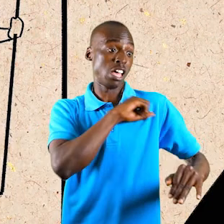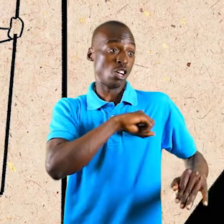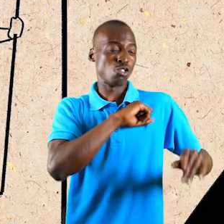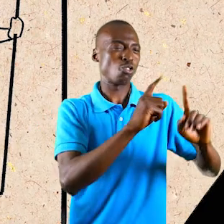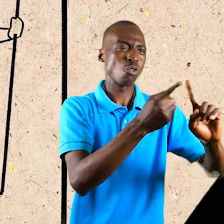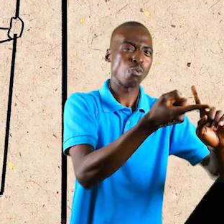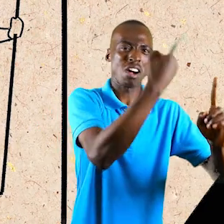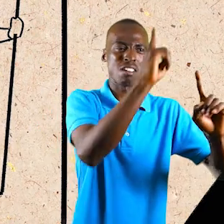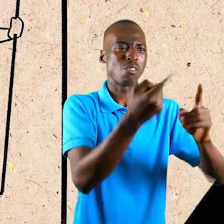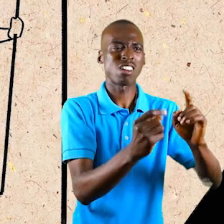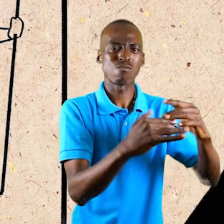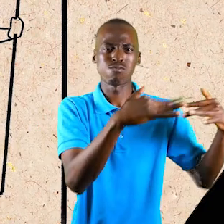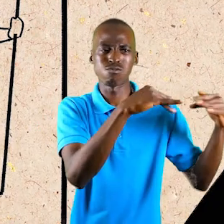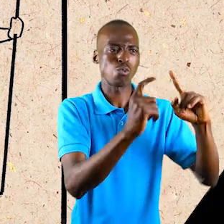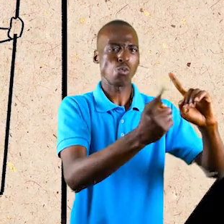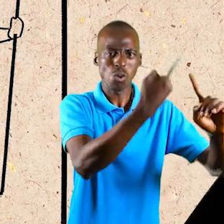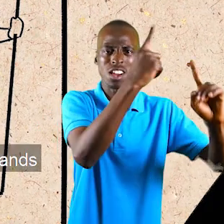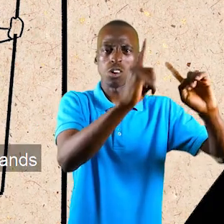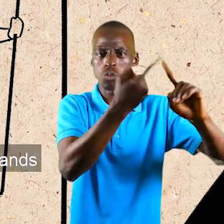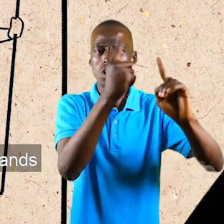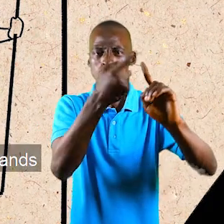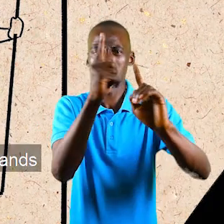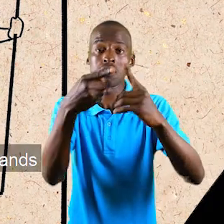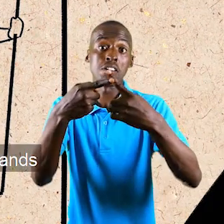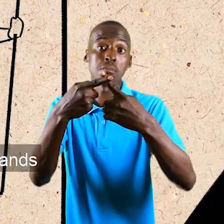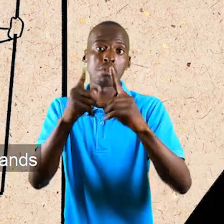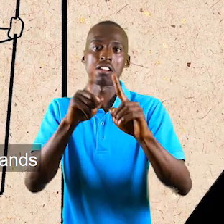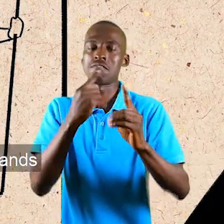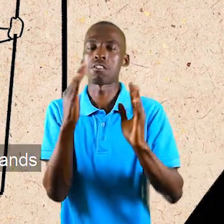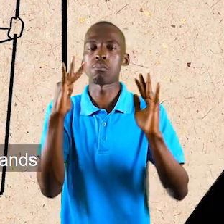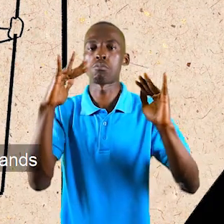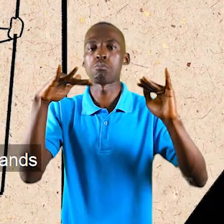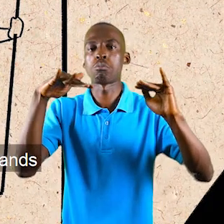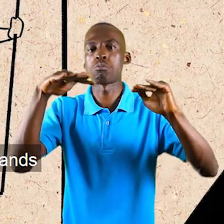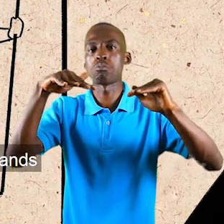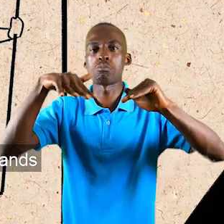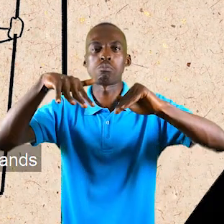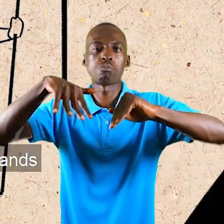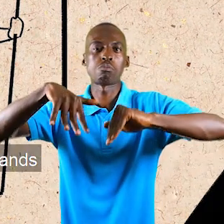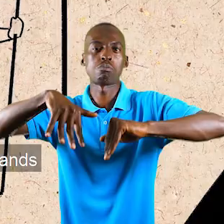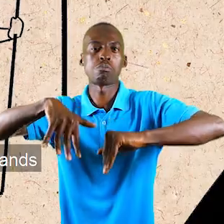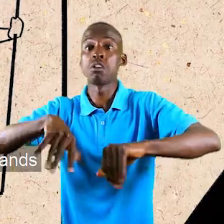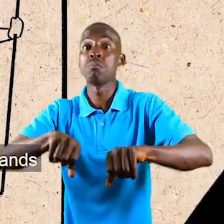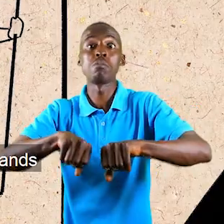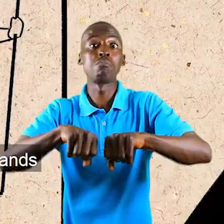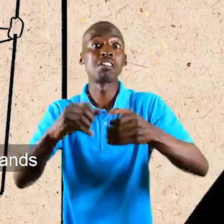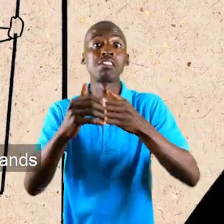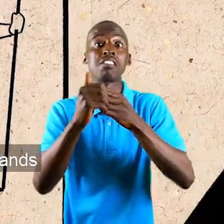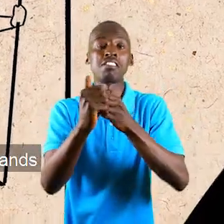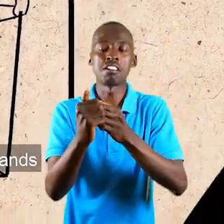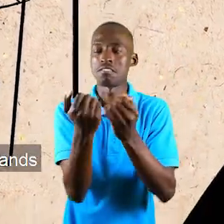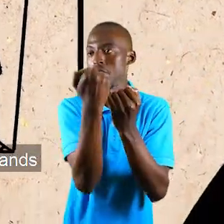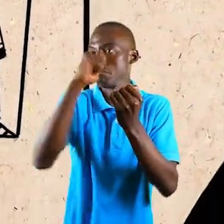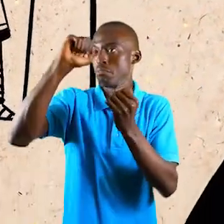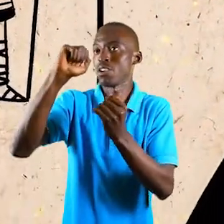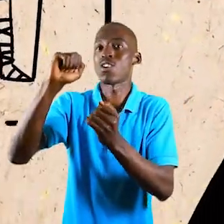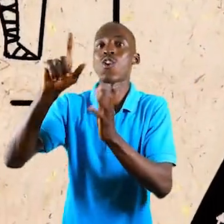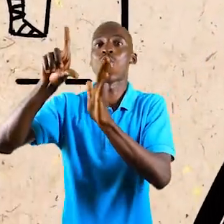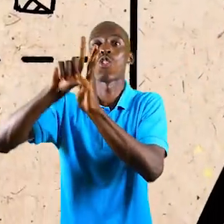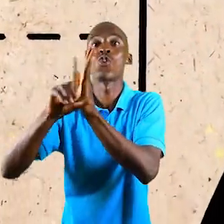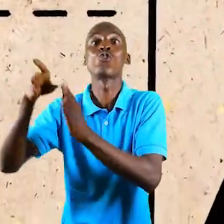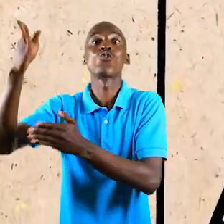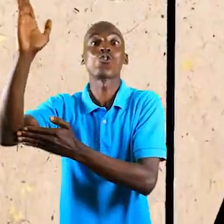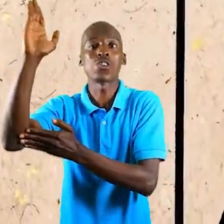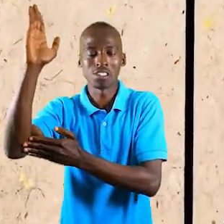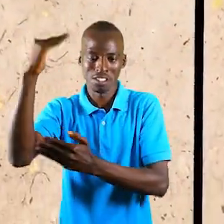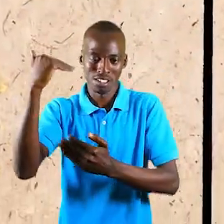at the beginning, but his flaws run so deep, he eventually disqualifies himself by blatantly disobeying God's commands. And so